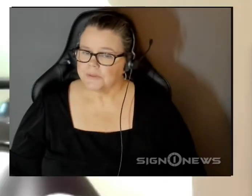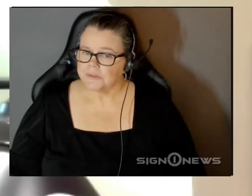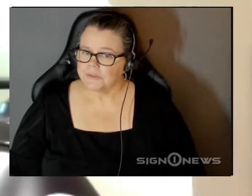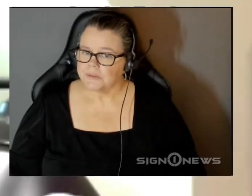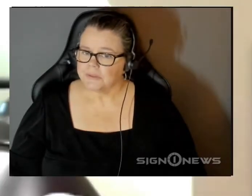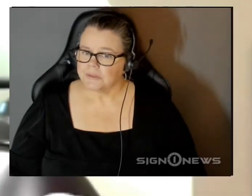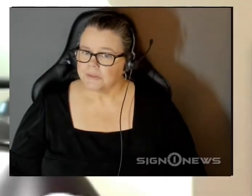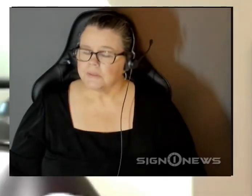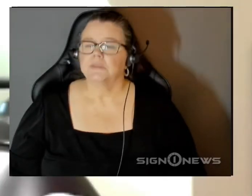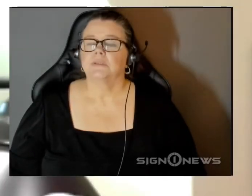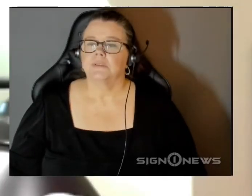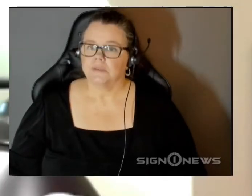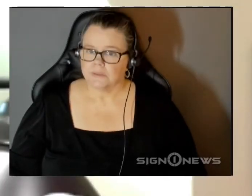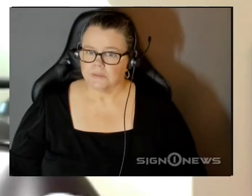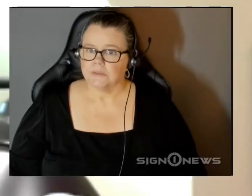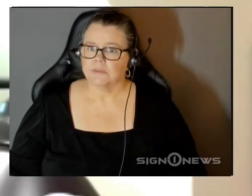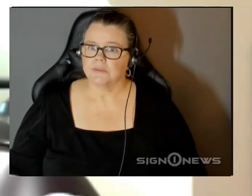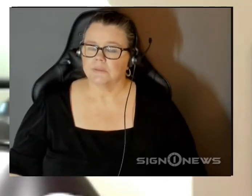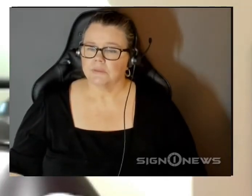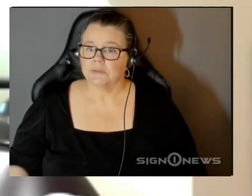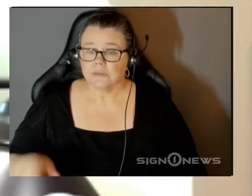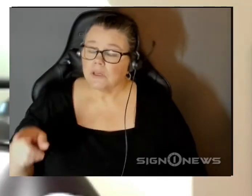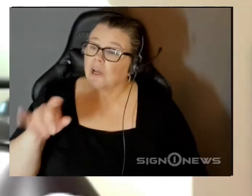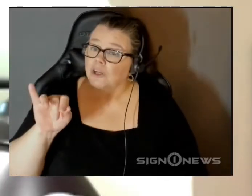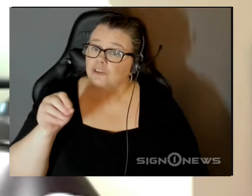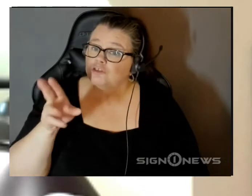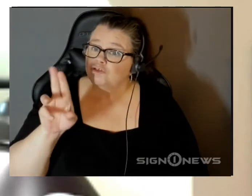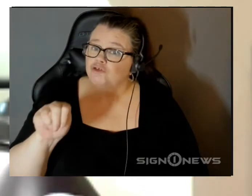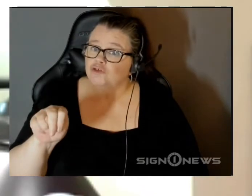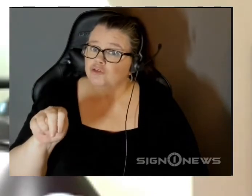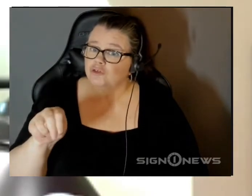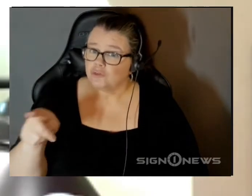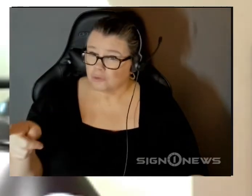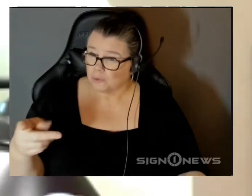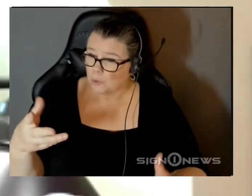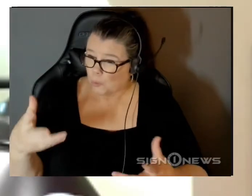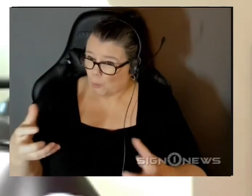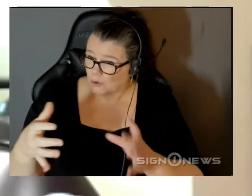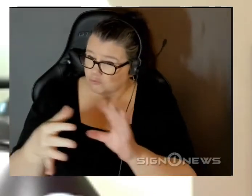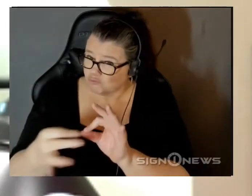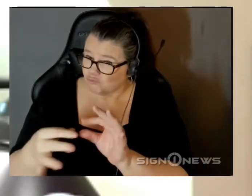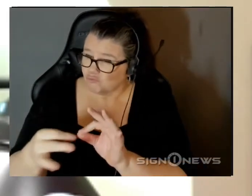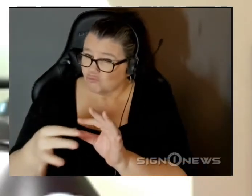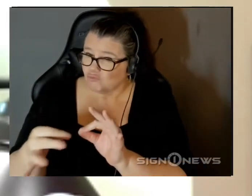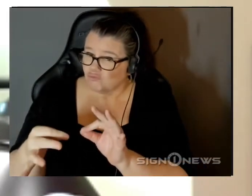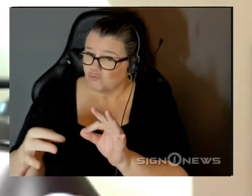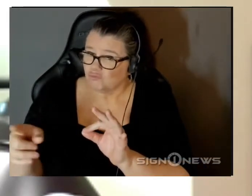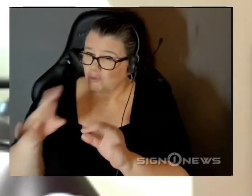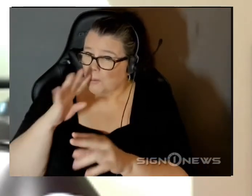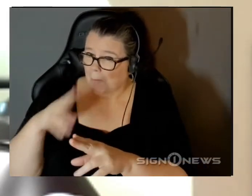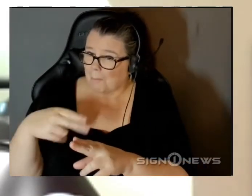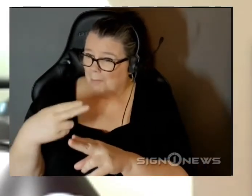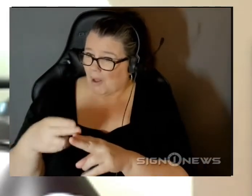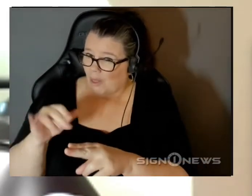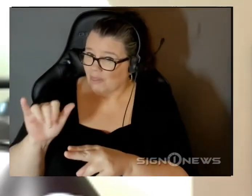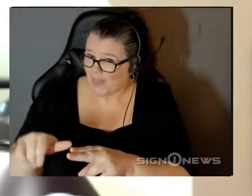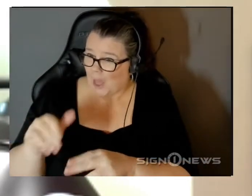All right. Joan, do you want to talk a little bit about how that process began while I tee up the video?